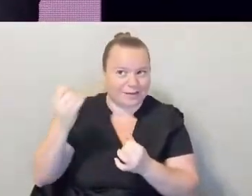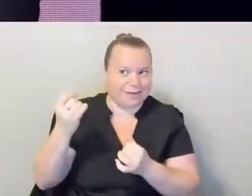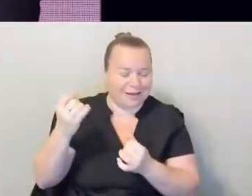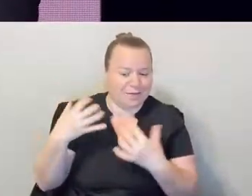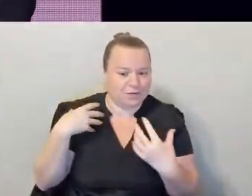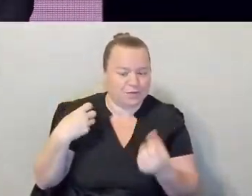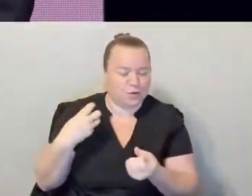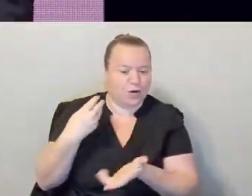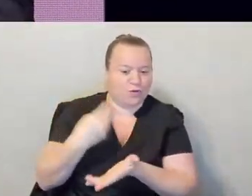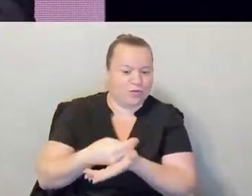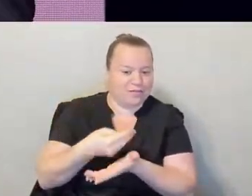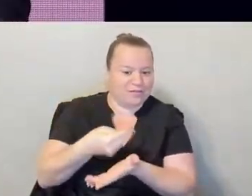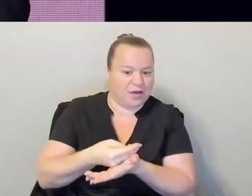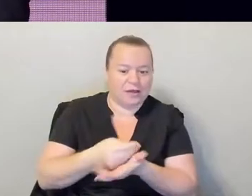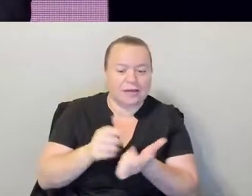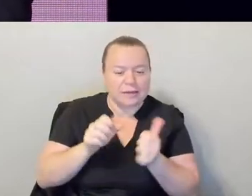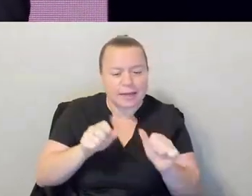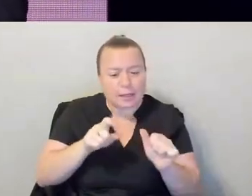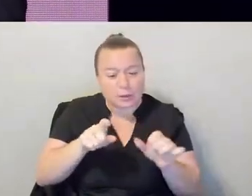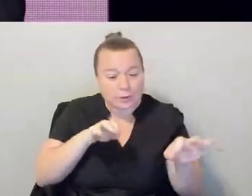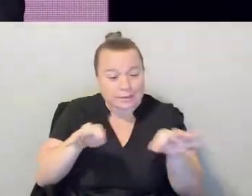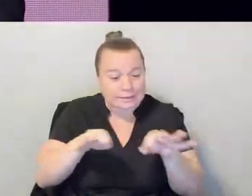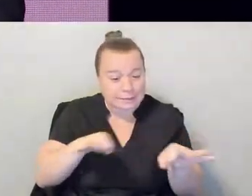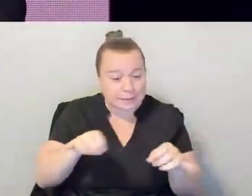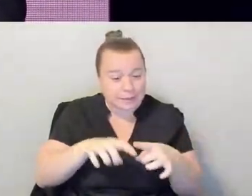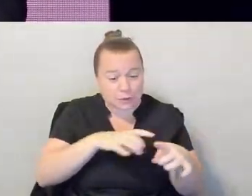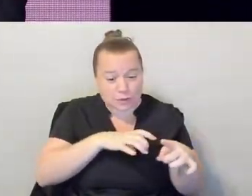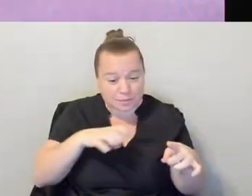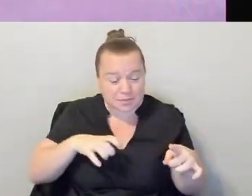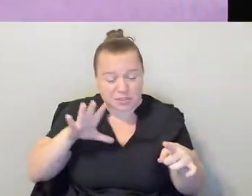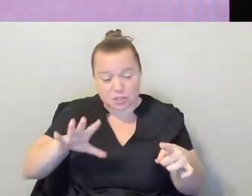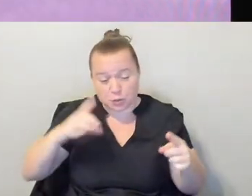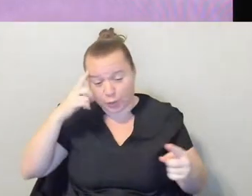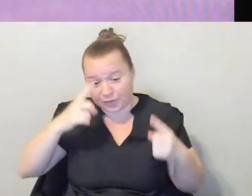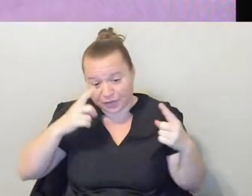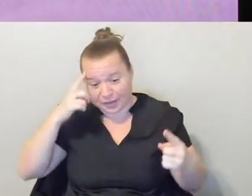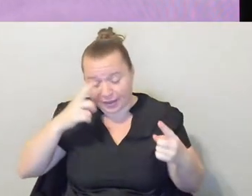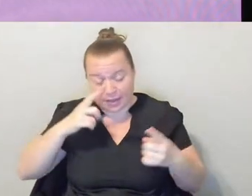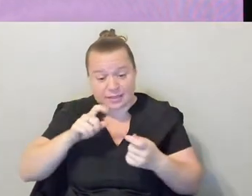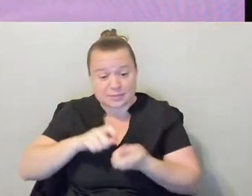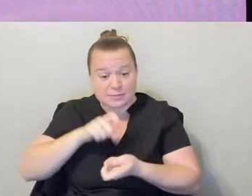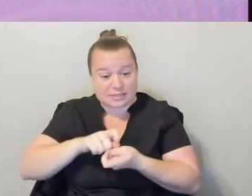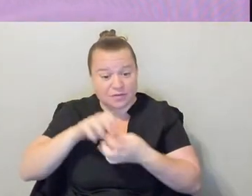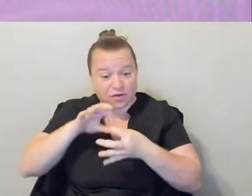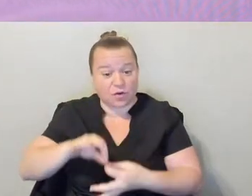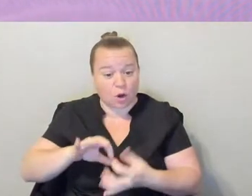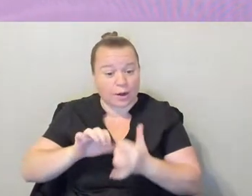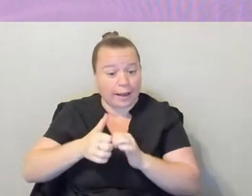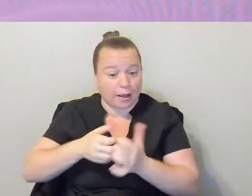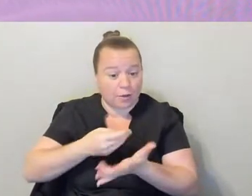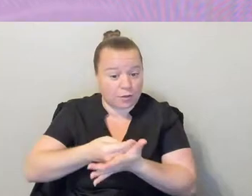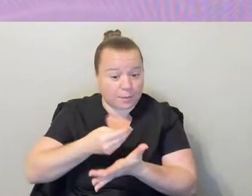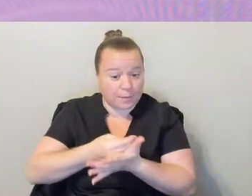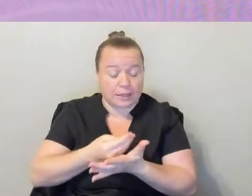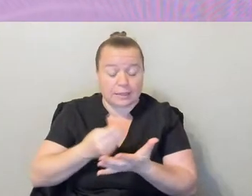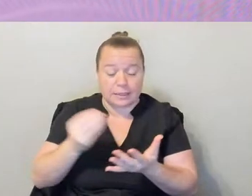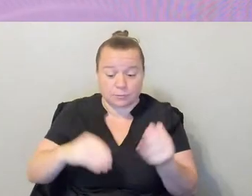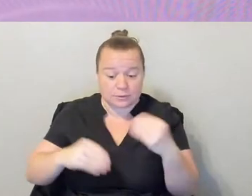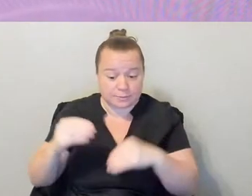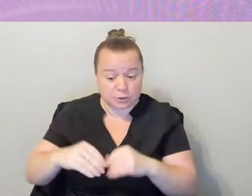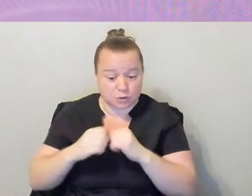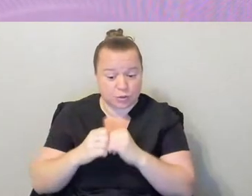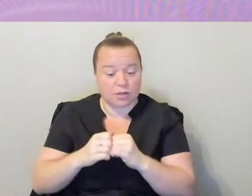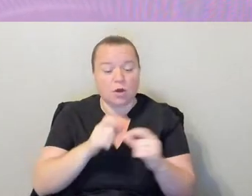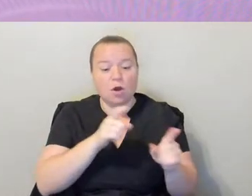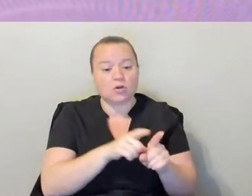together. Can you explain the Commission's thinking a little bit, specifically about how the money was put together, but also how you want